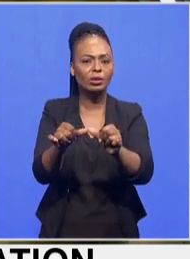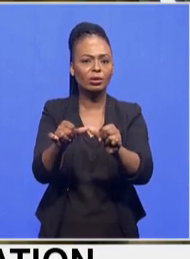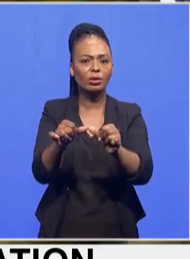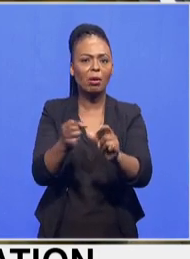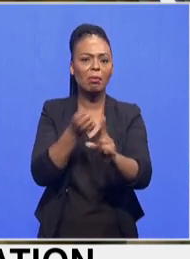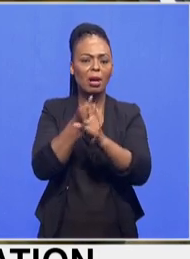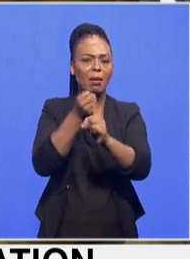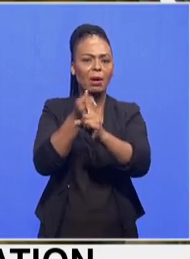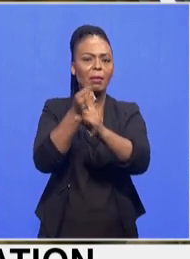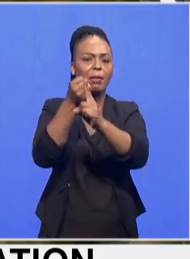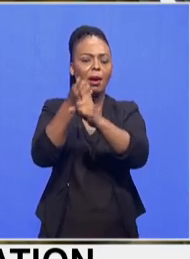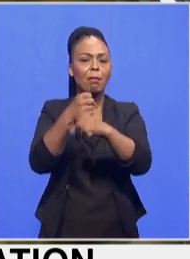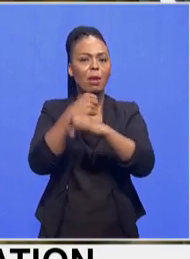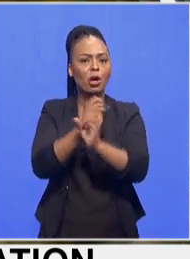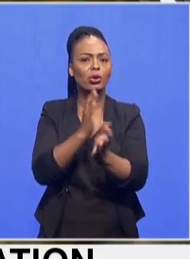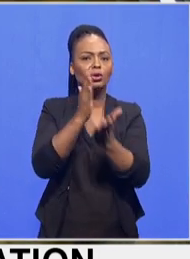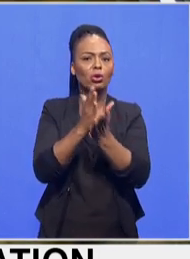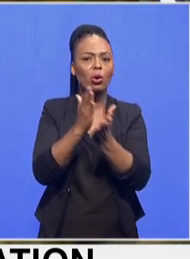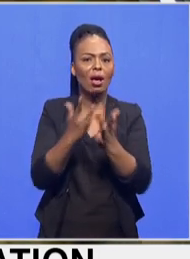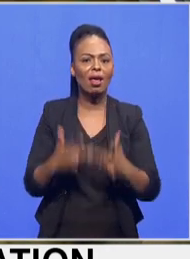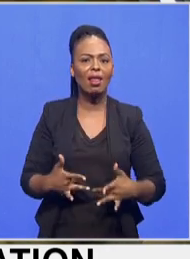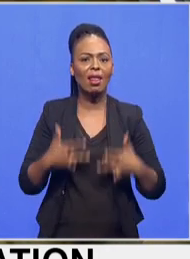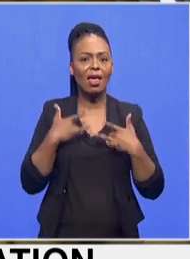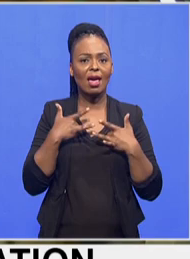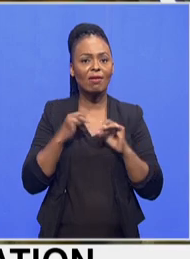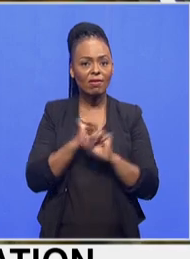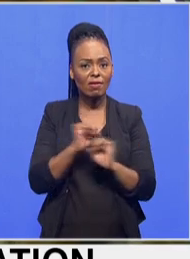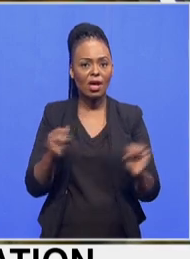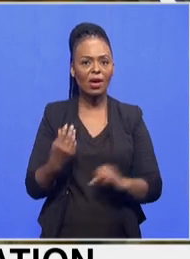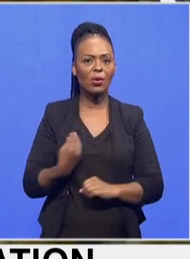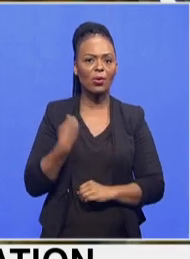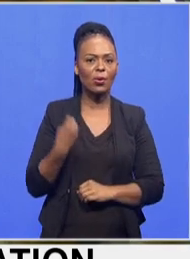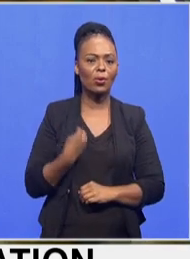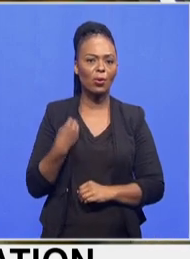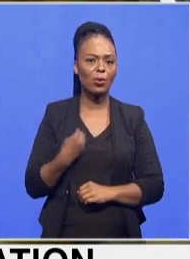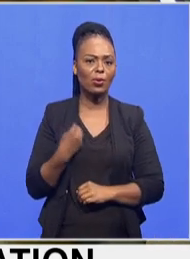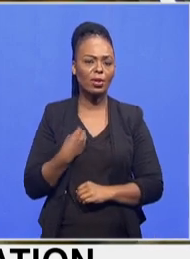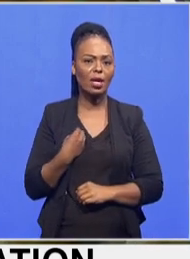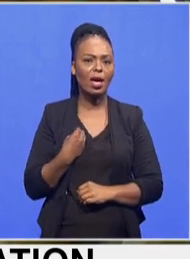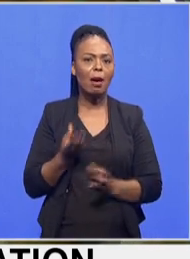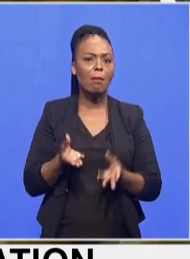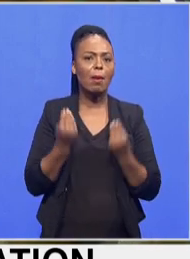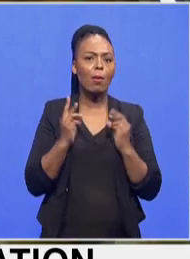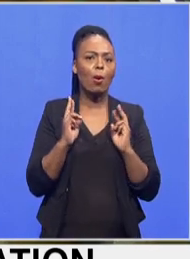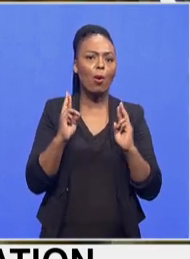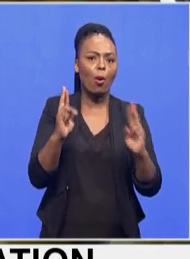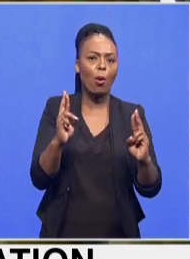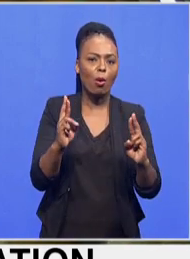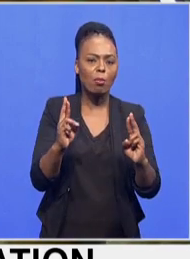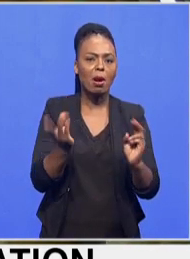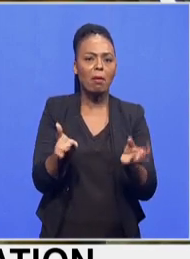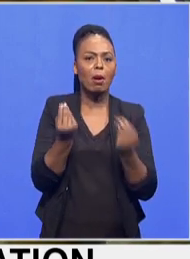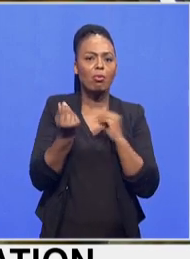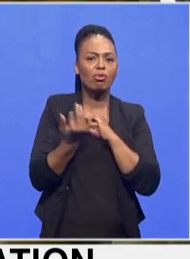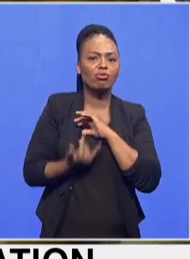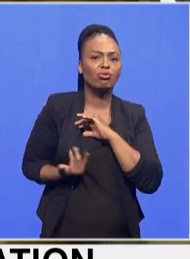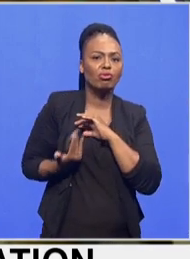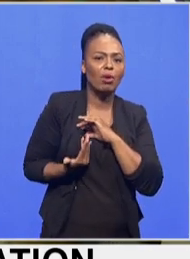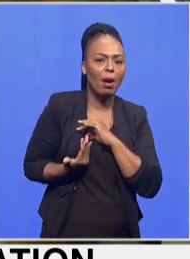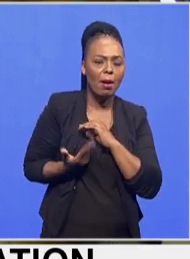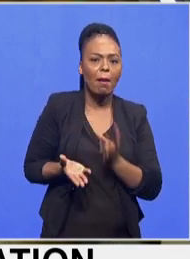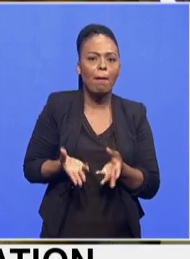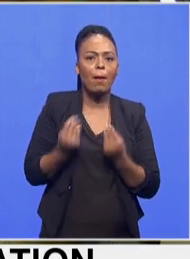making sure that the lives of young people are given hope, are given inspiration, are given